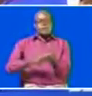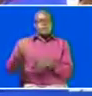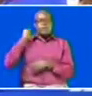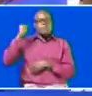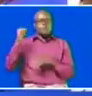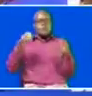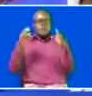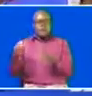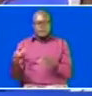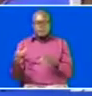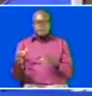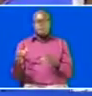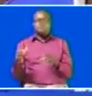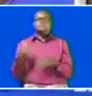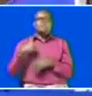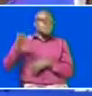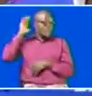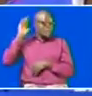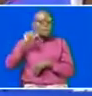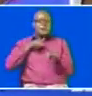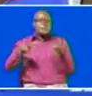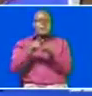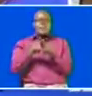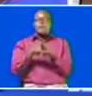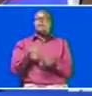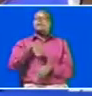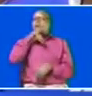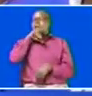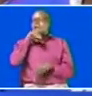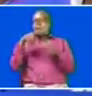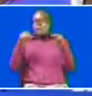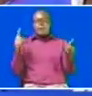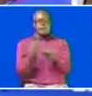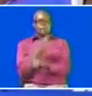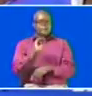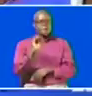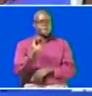Parties. I didn't hear Brother Raila think of anything different. And so